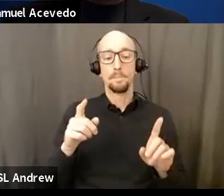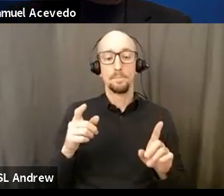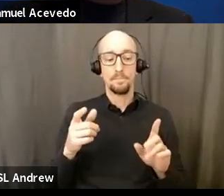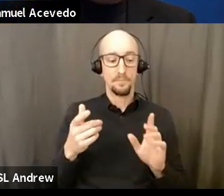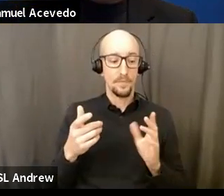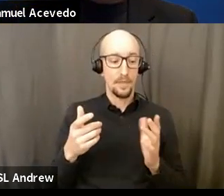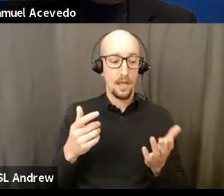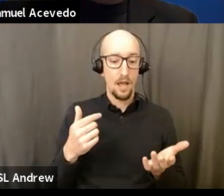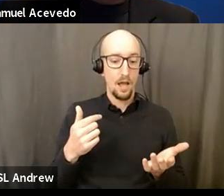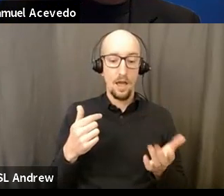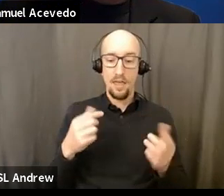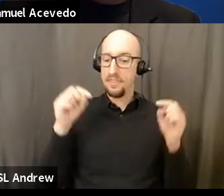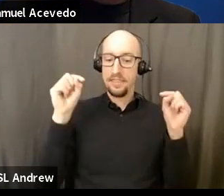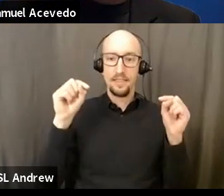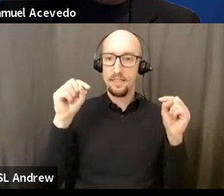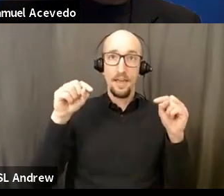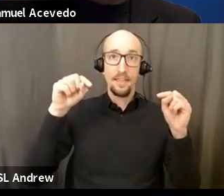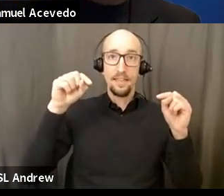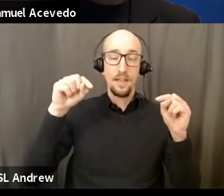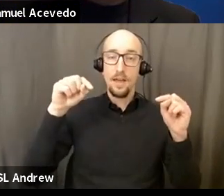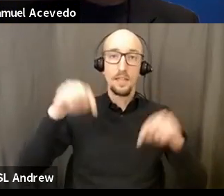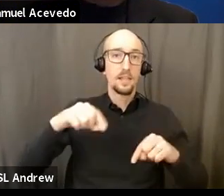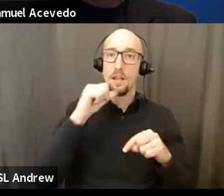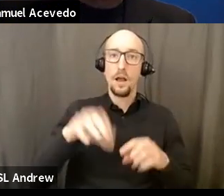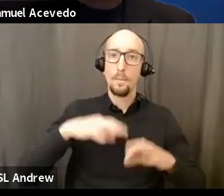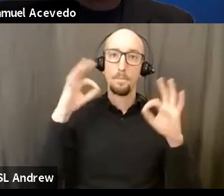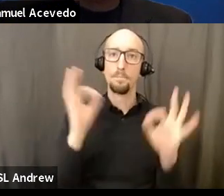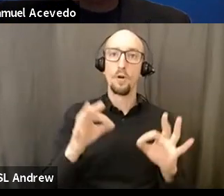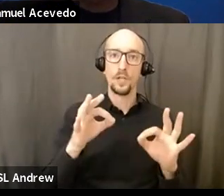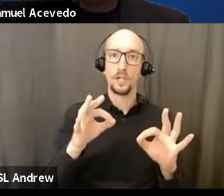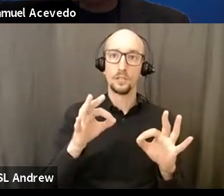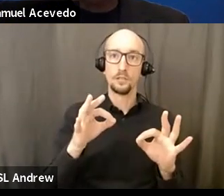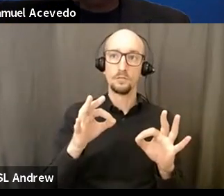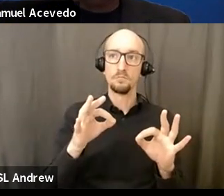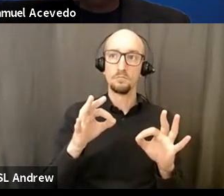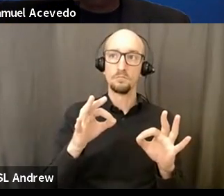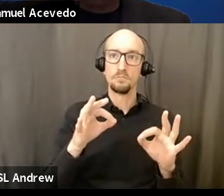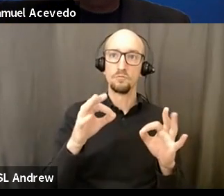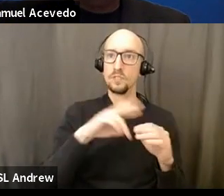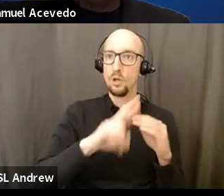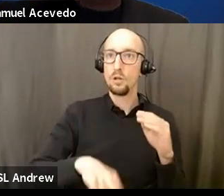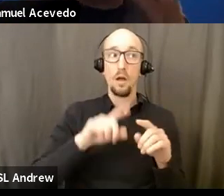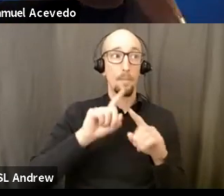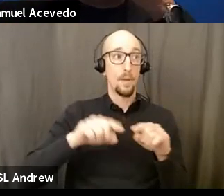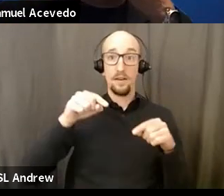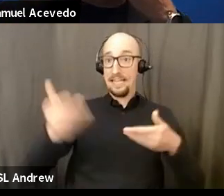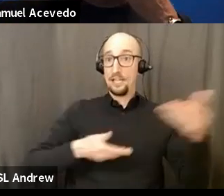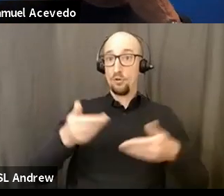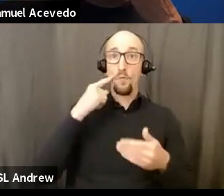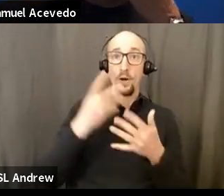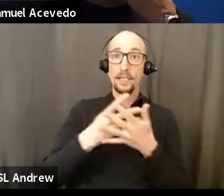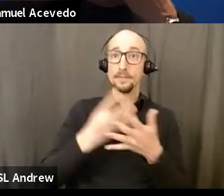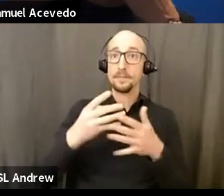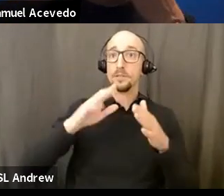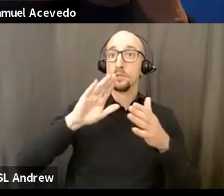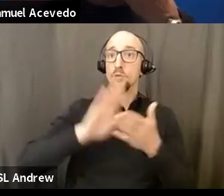I don't think this was ideal, but invitations this year didn't go out until the end of April. Now that's too late, especially for families that have